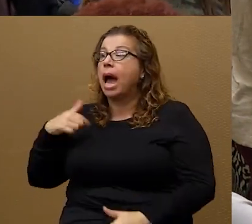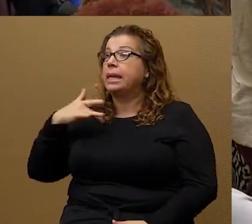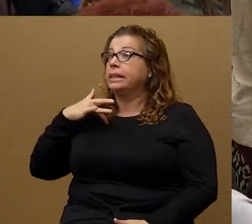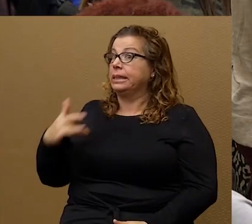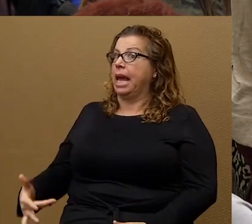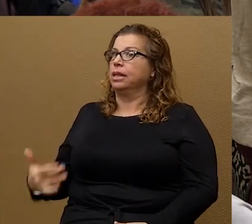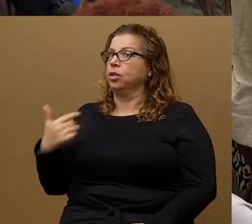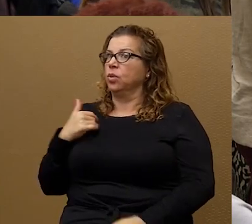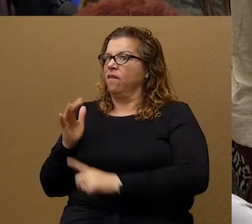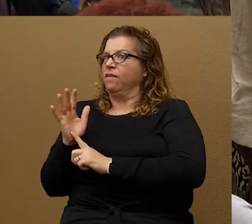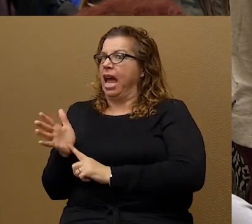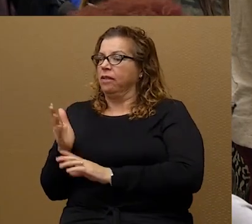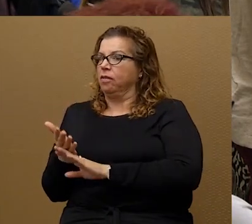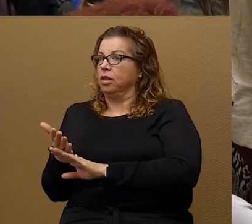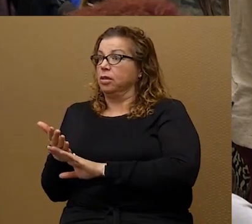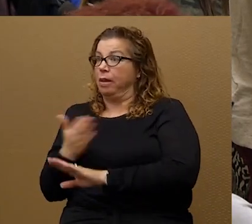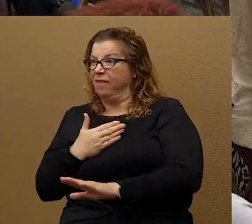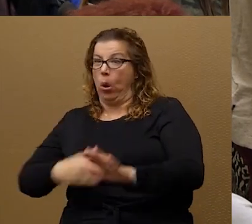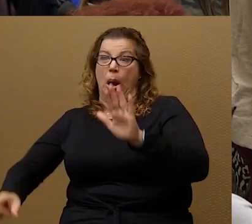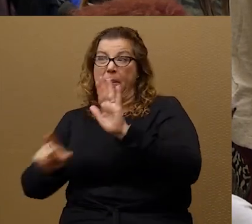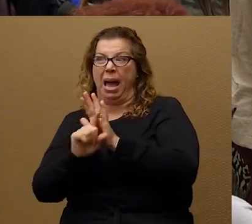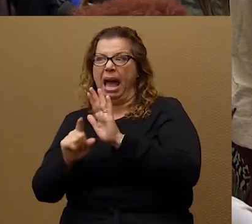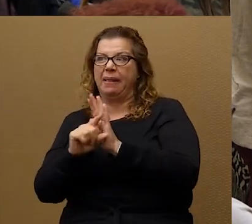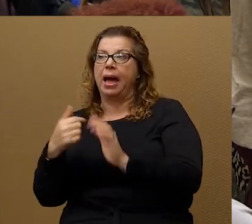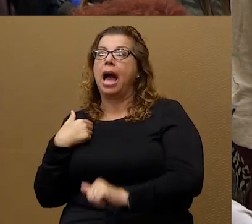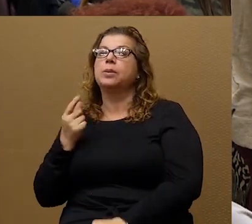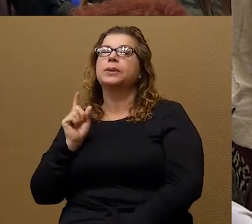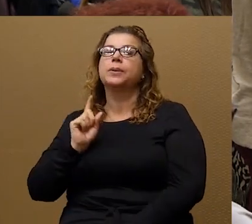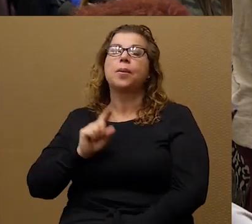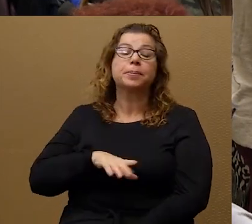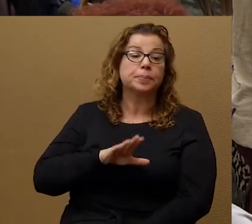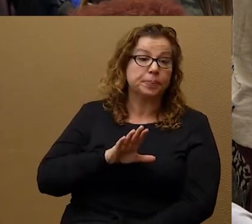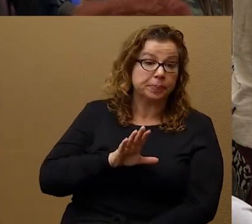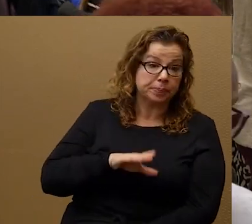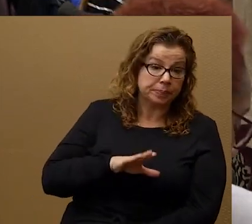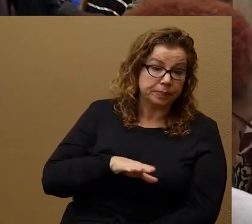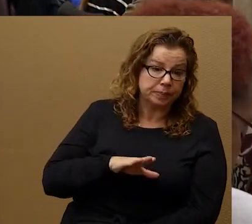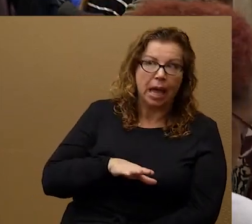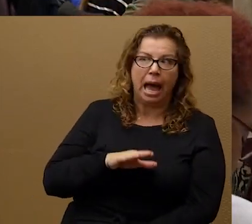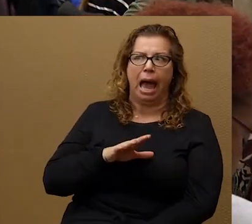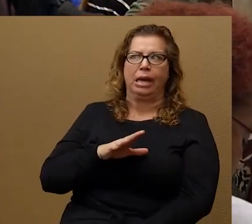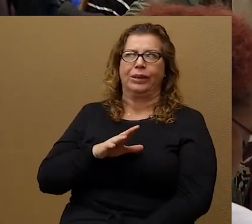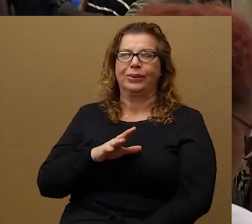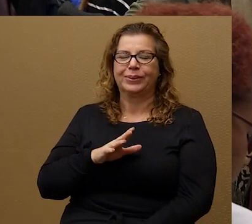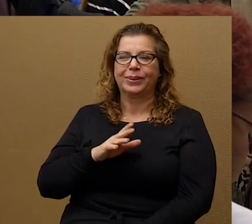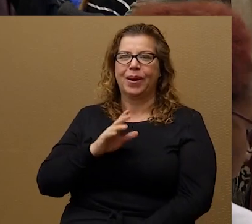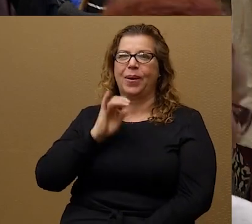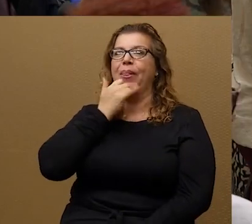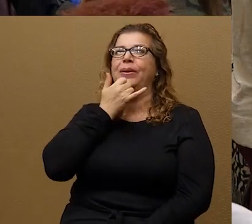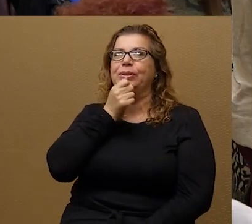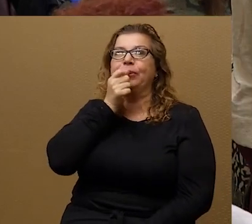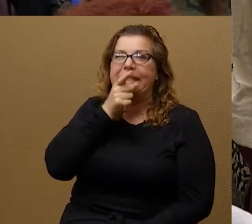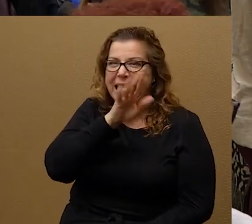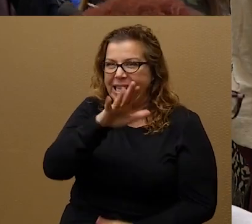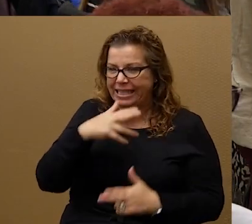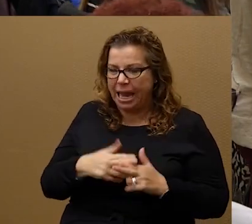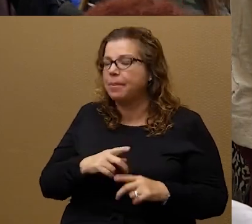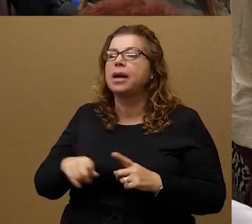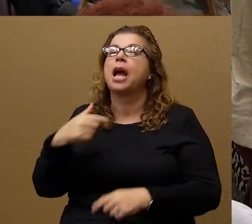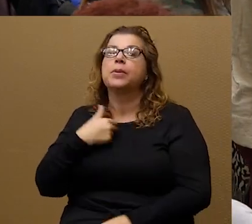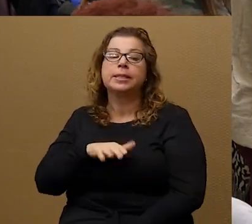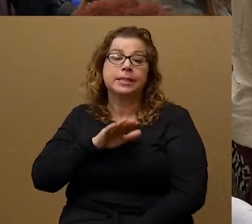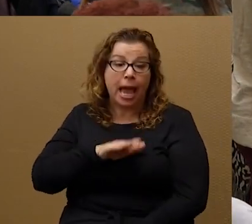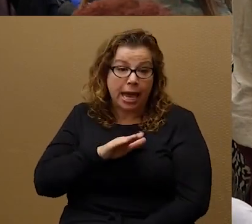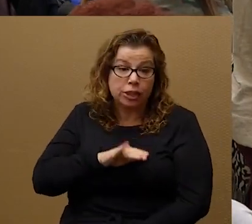minutes before and let him know, okay, I almost said his name, but okay,